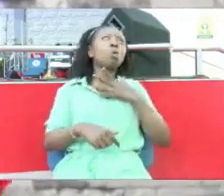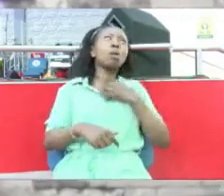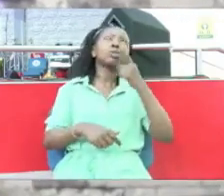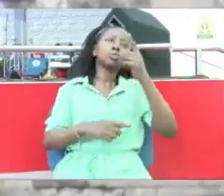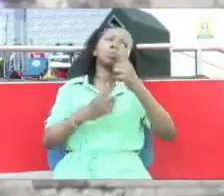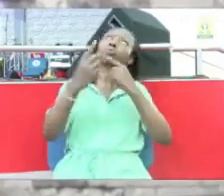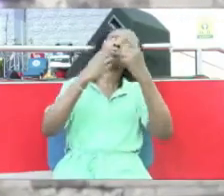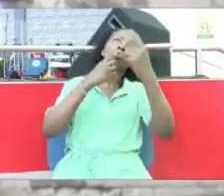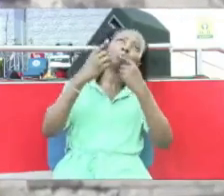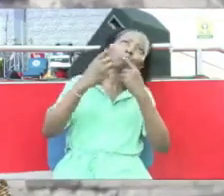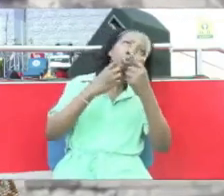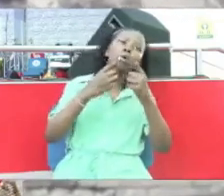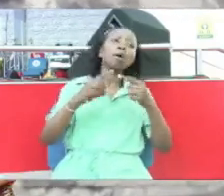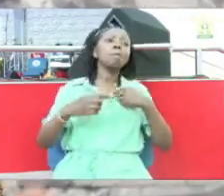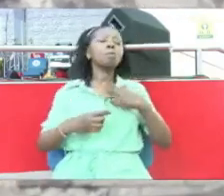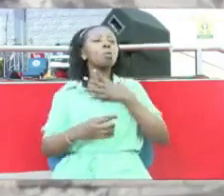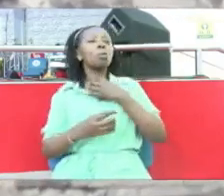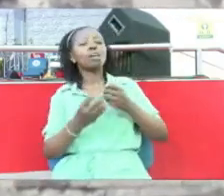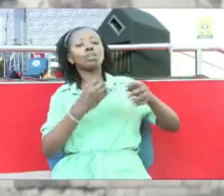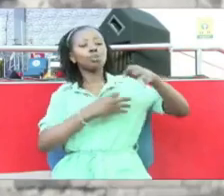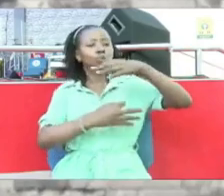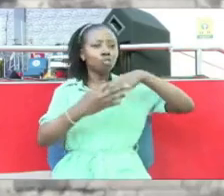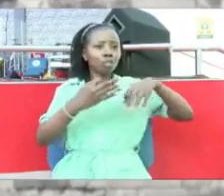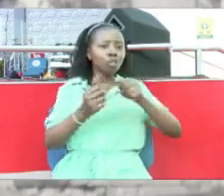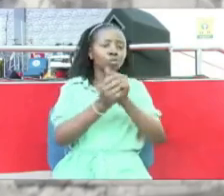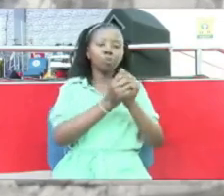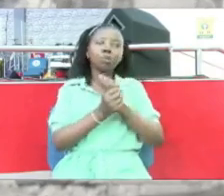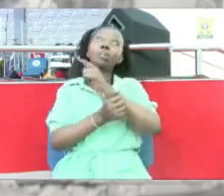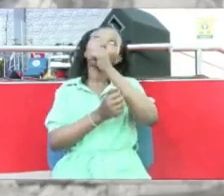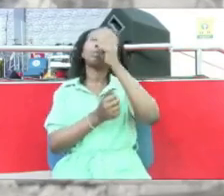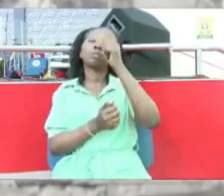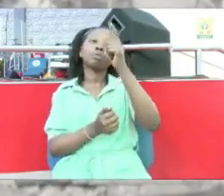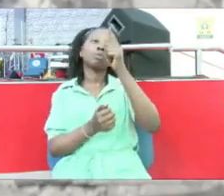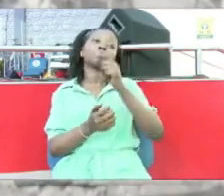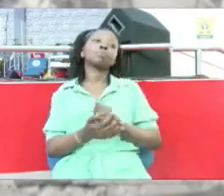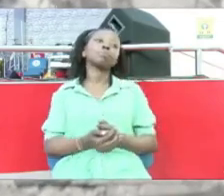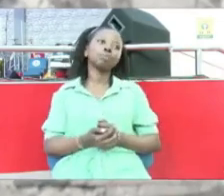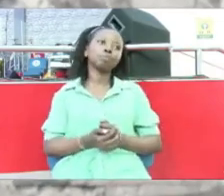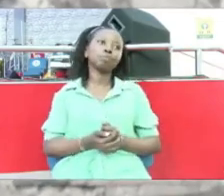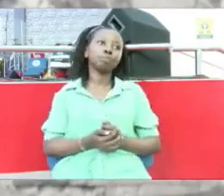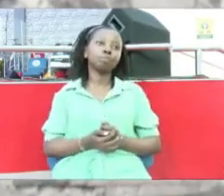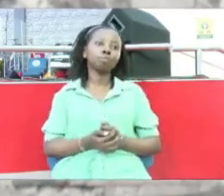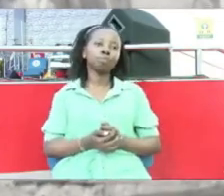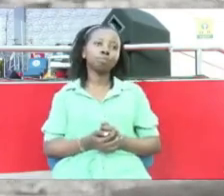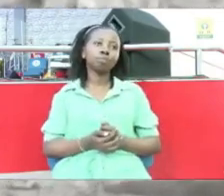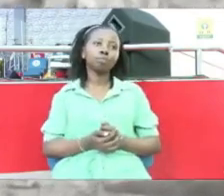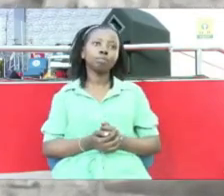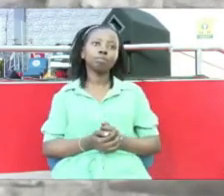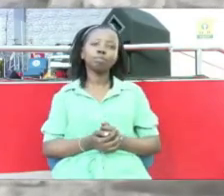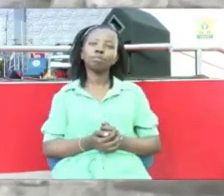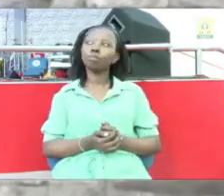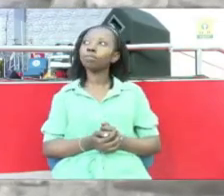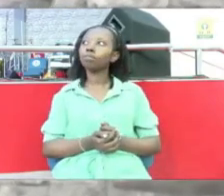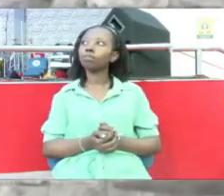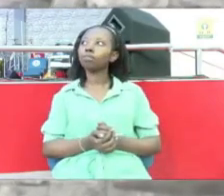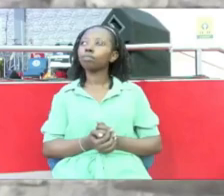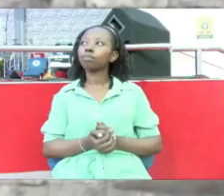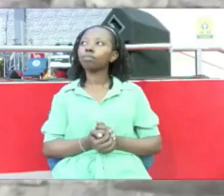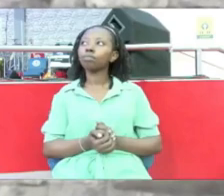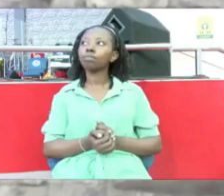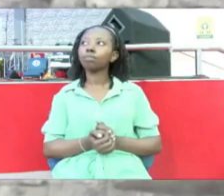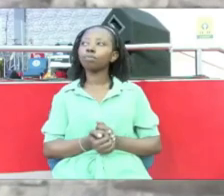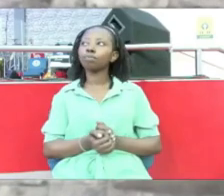I need to fellowship with you. Kila siku ukaweza kutafuta wakati, ukaenda mahali pako peke